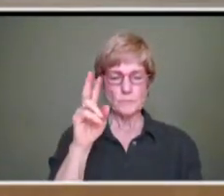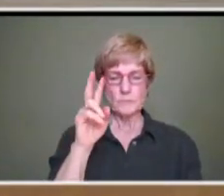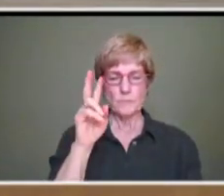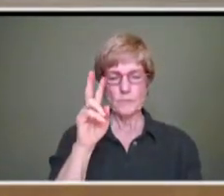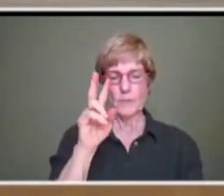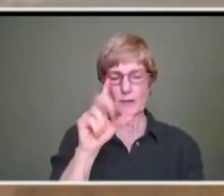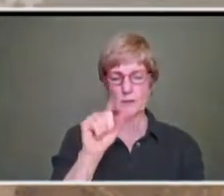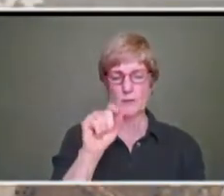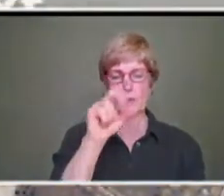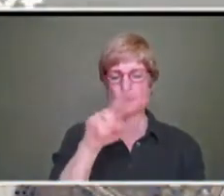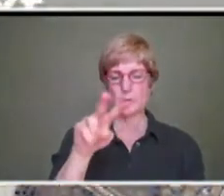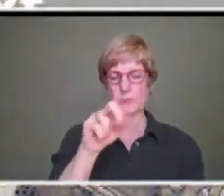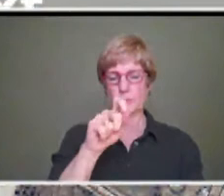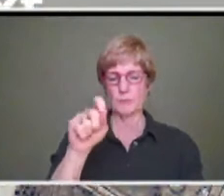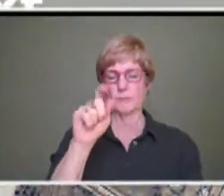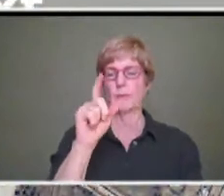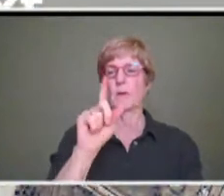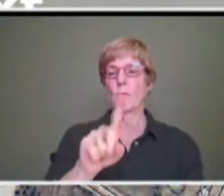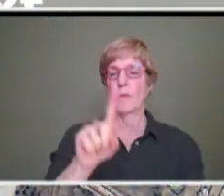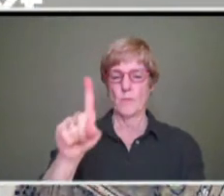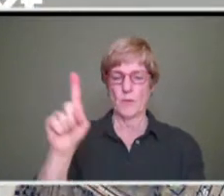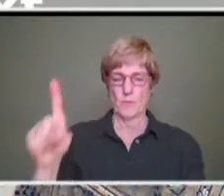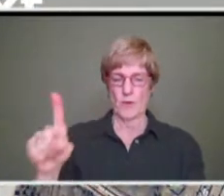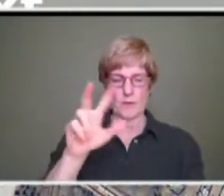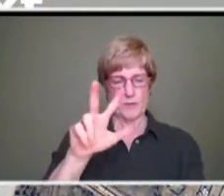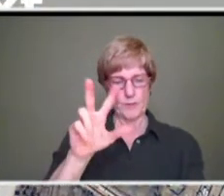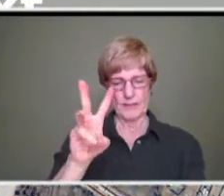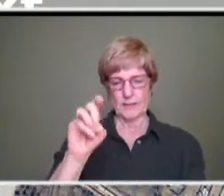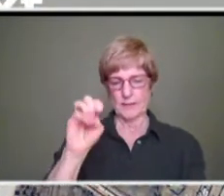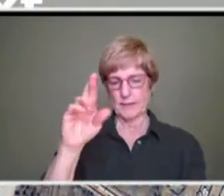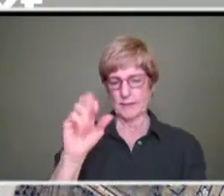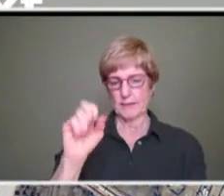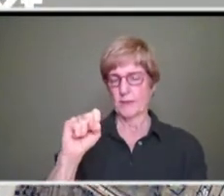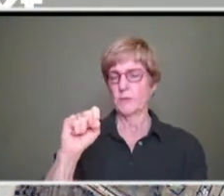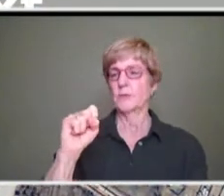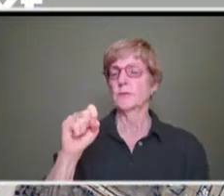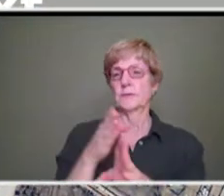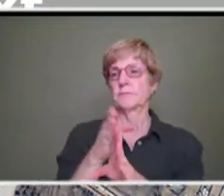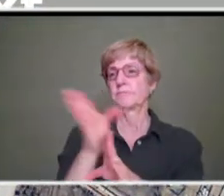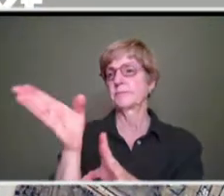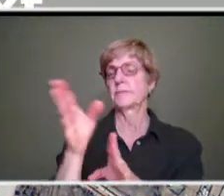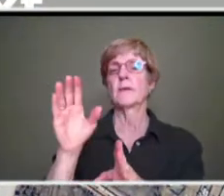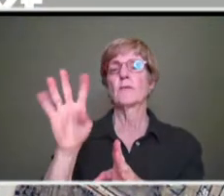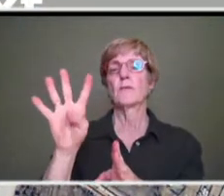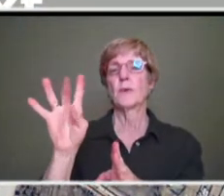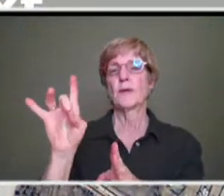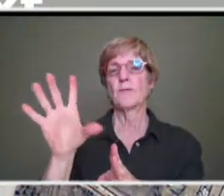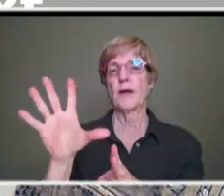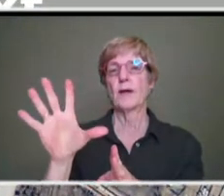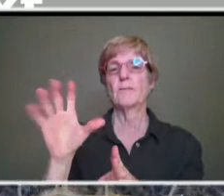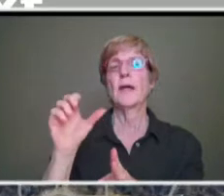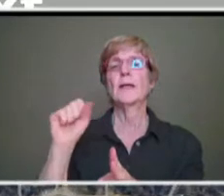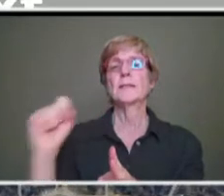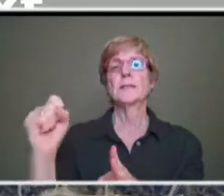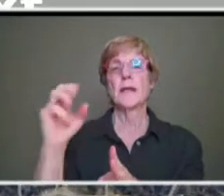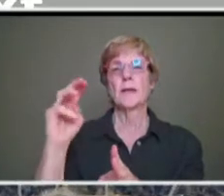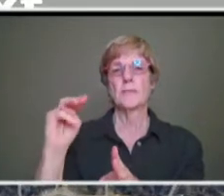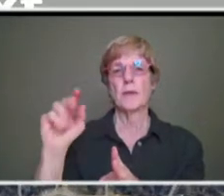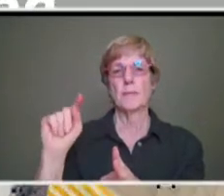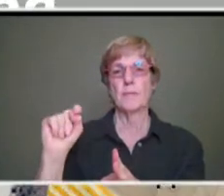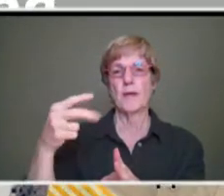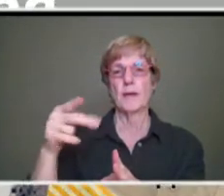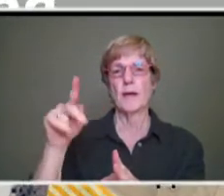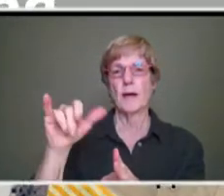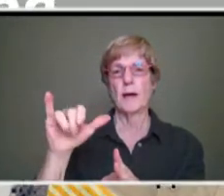it's just over 36 Acres on Ryan Road uh close to accept I-485 uh just south of Mount Holly Road that's